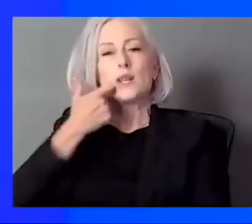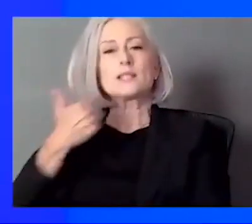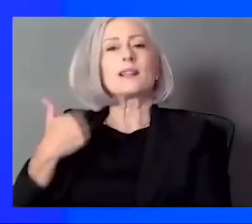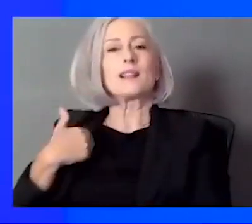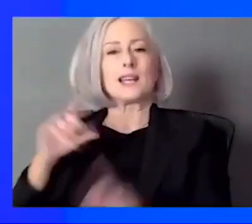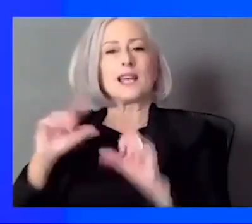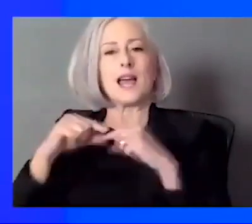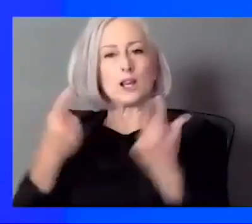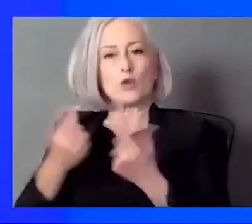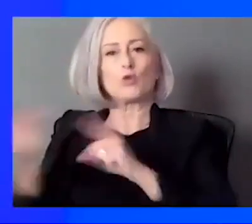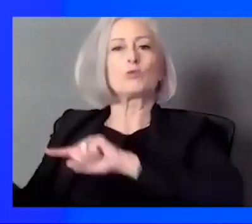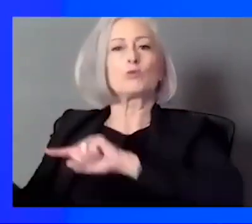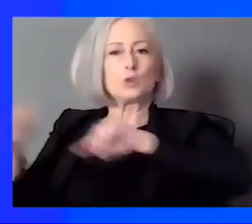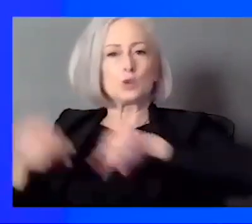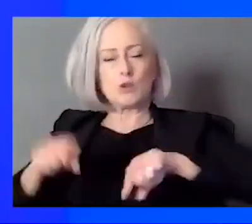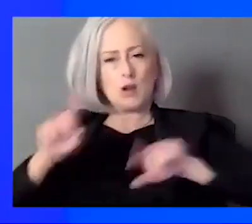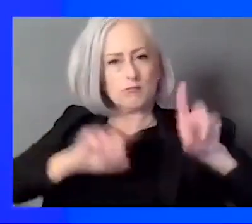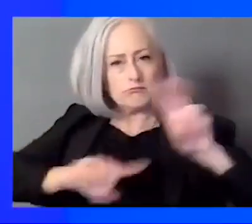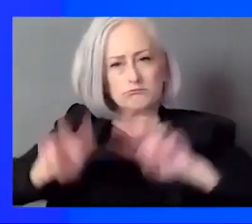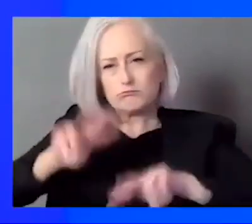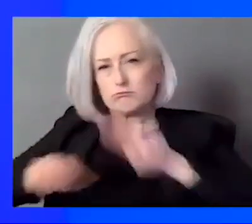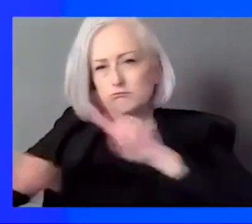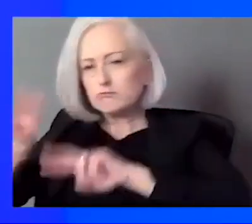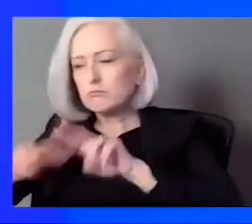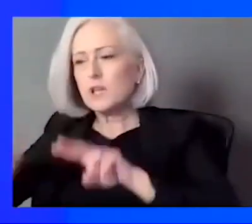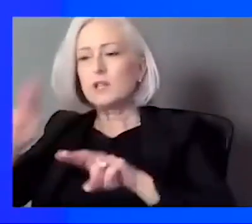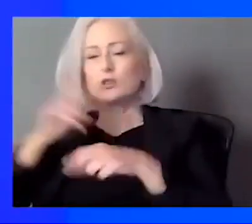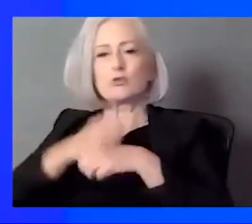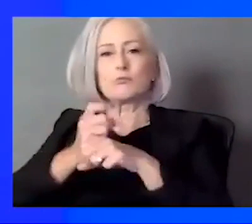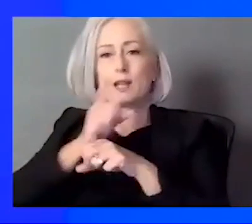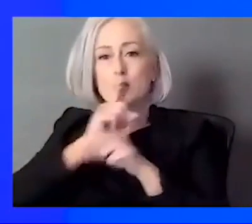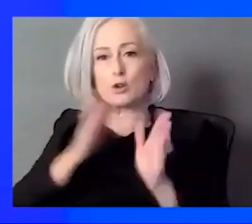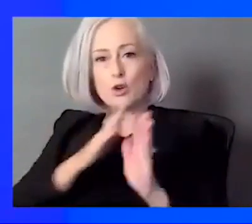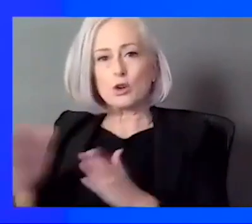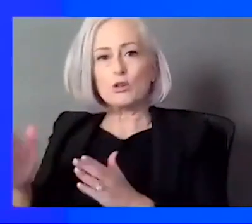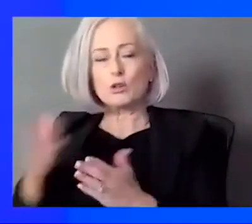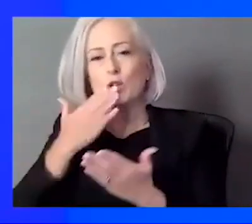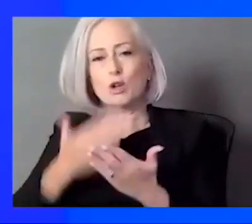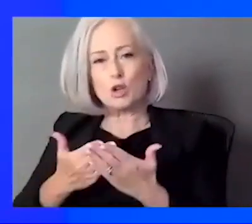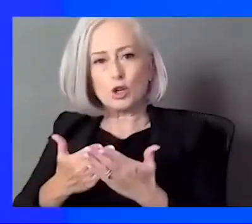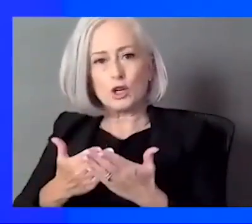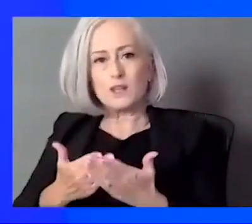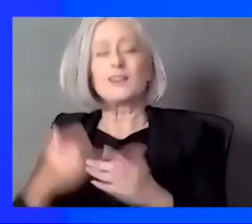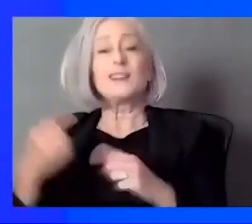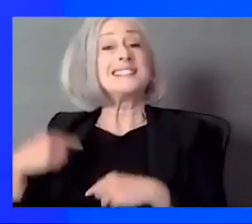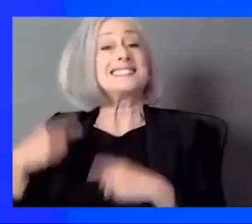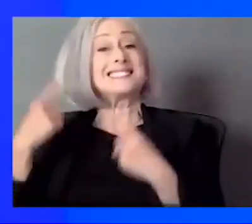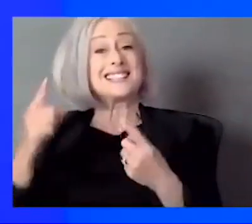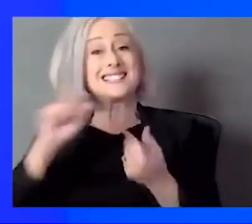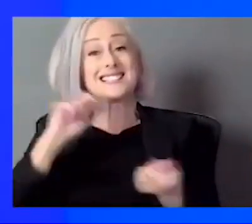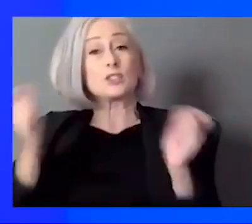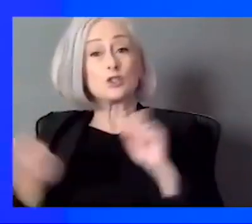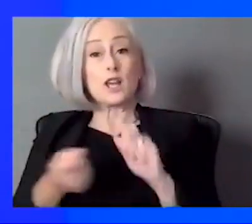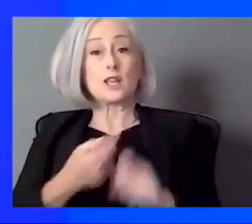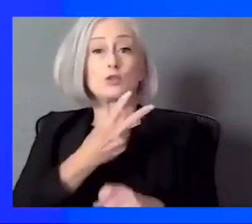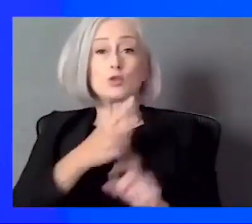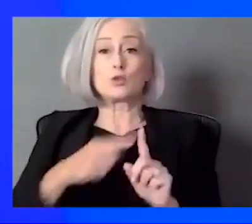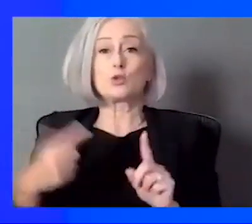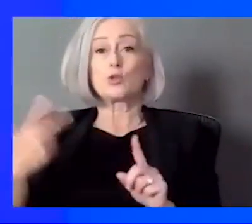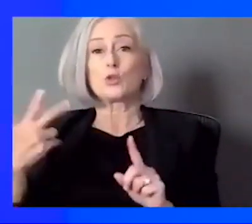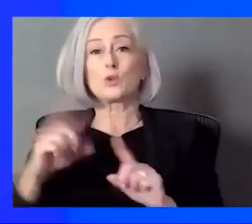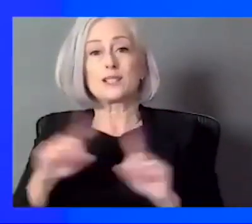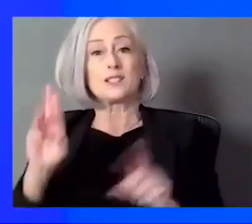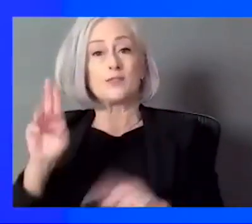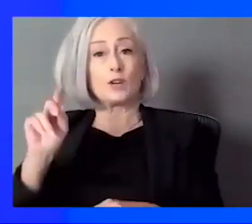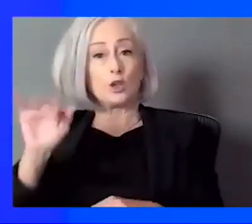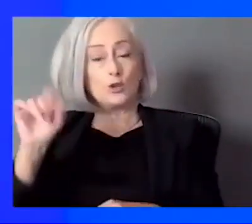was really going good. Since that time we've changed to 2 or 3 different units, ICU units for COVID. We've got our systems, protocols